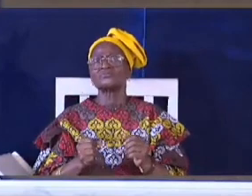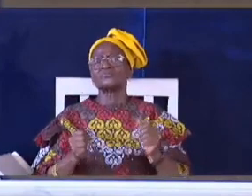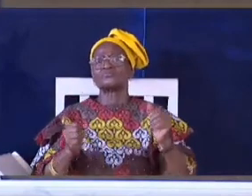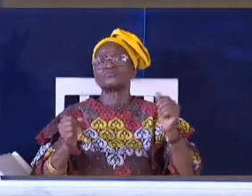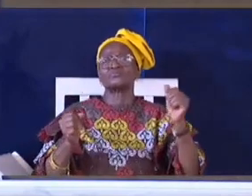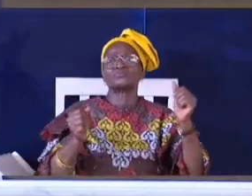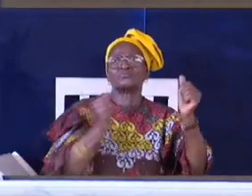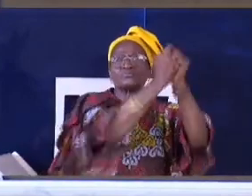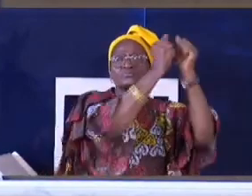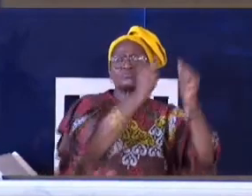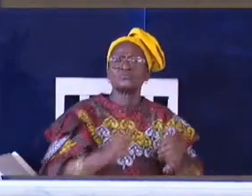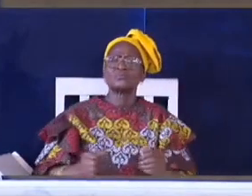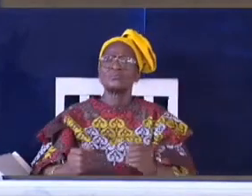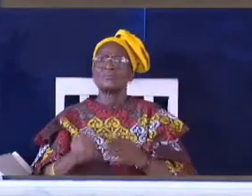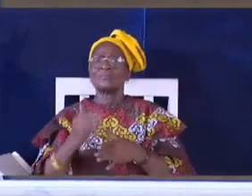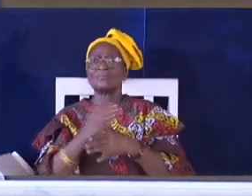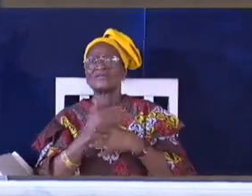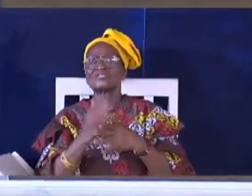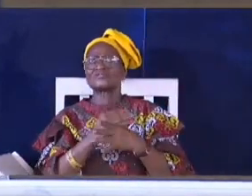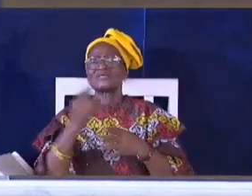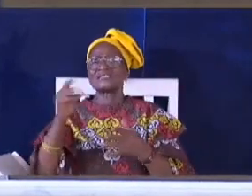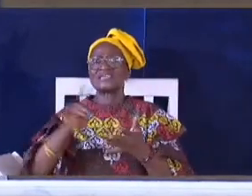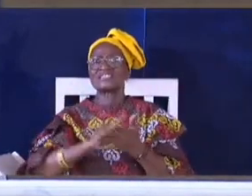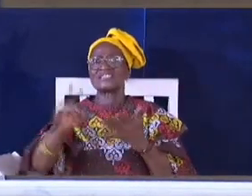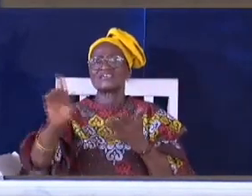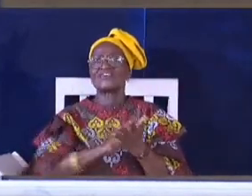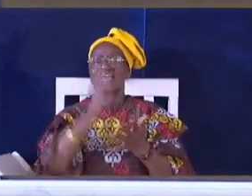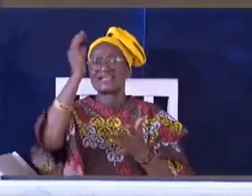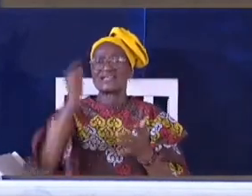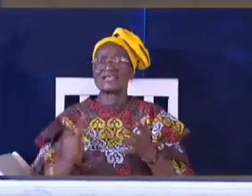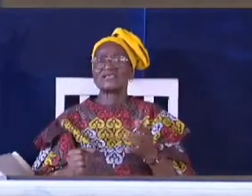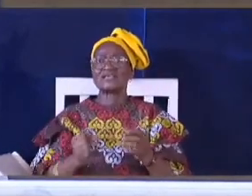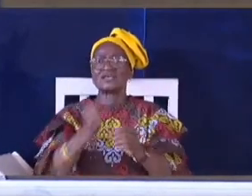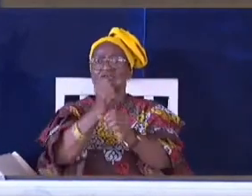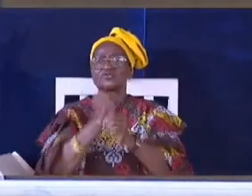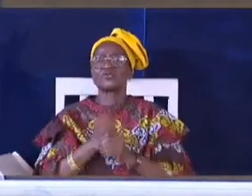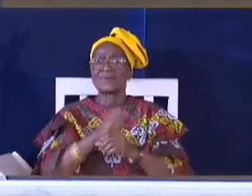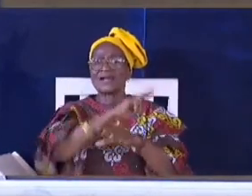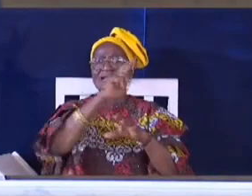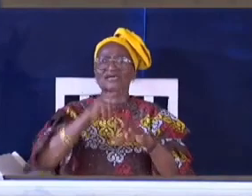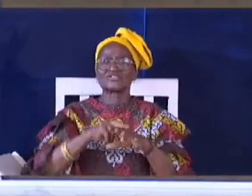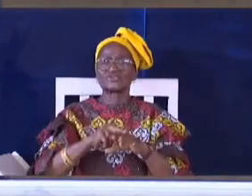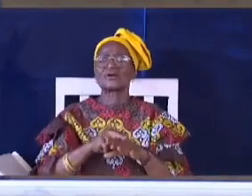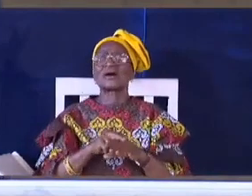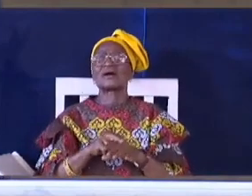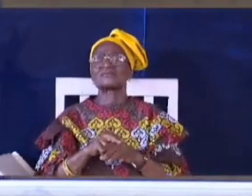between the divinely supernatural and every other obstacle.